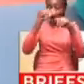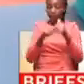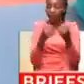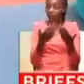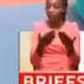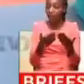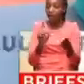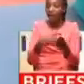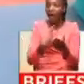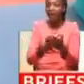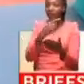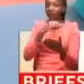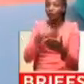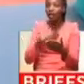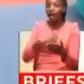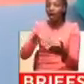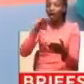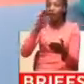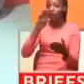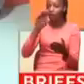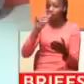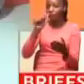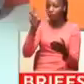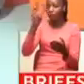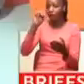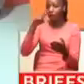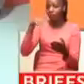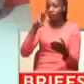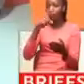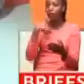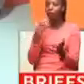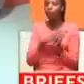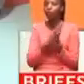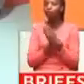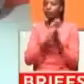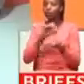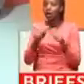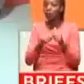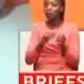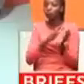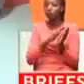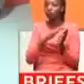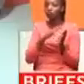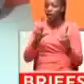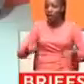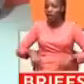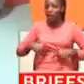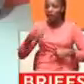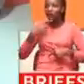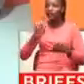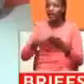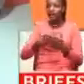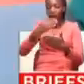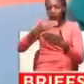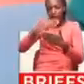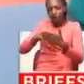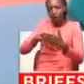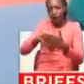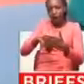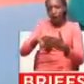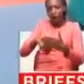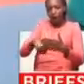can just mention, is Bamboo, who has been narrating to us a little bit about his story. And before we took a short break, of course, you told